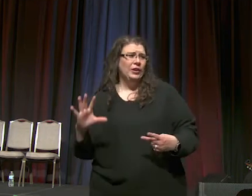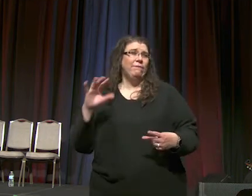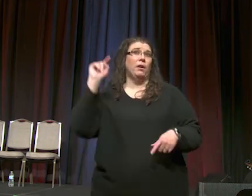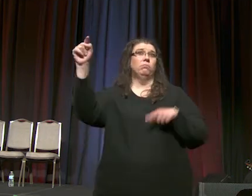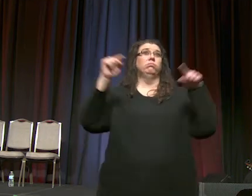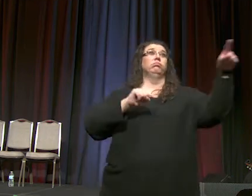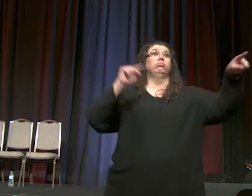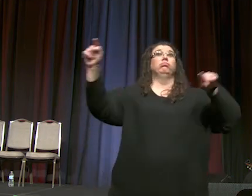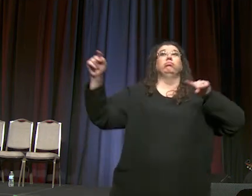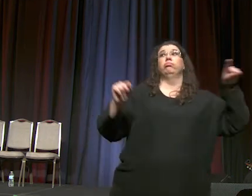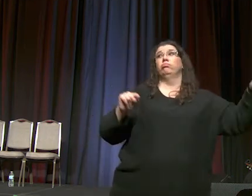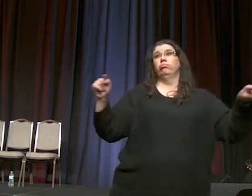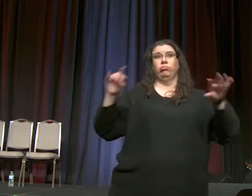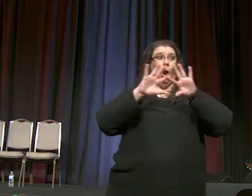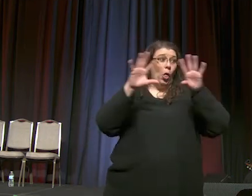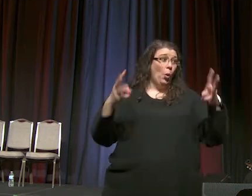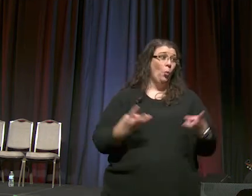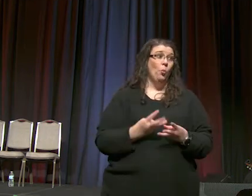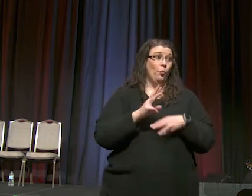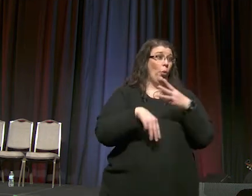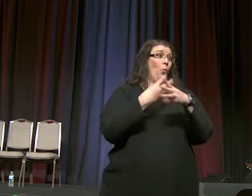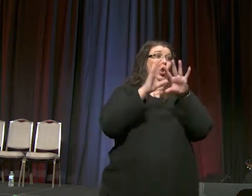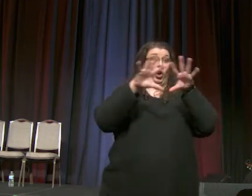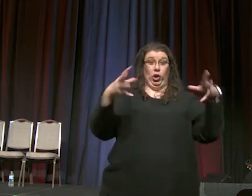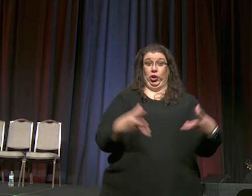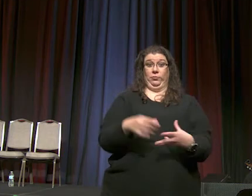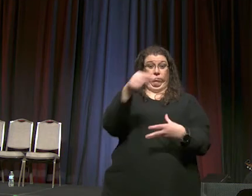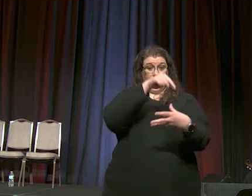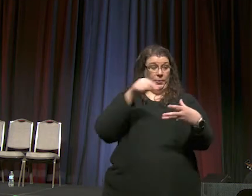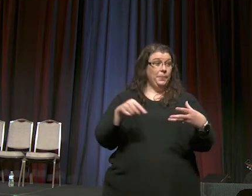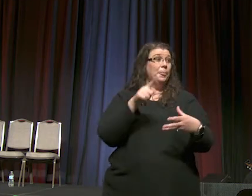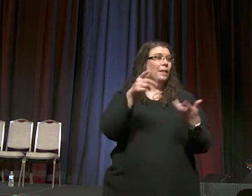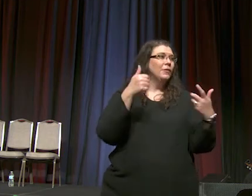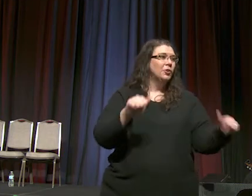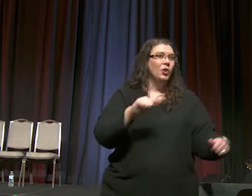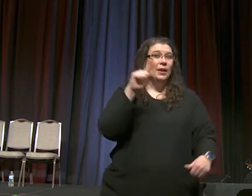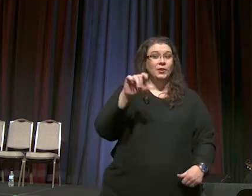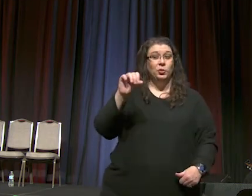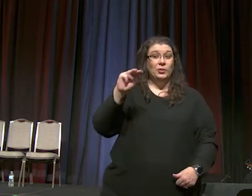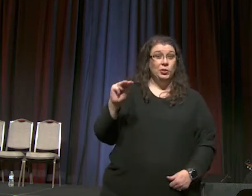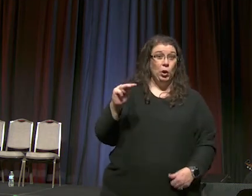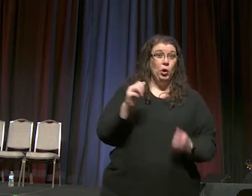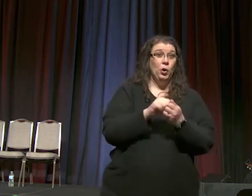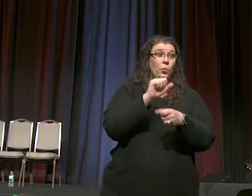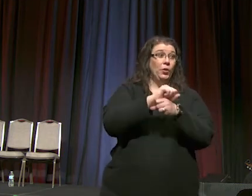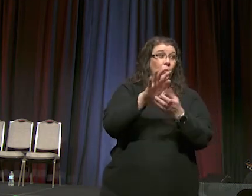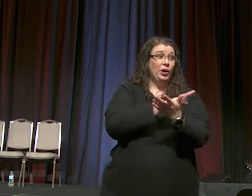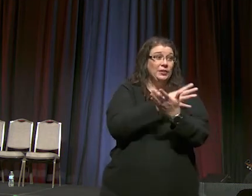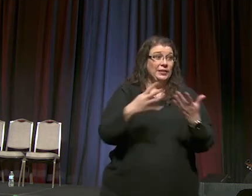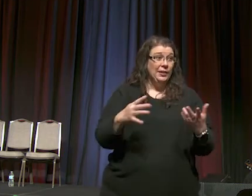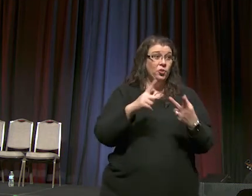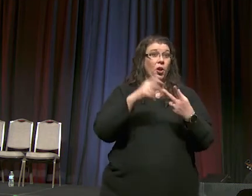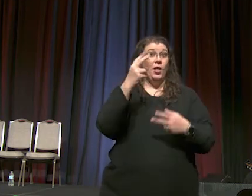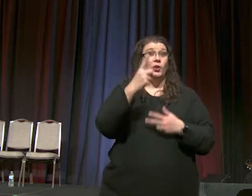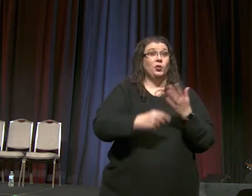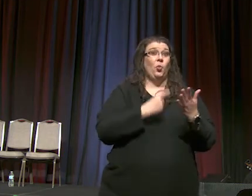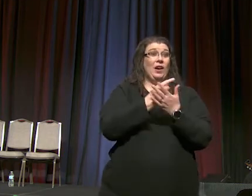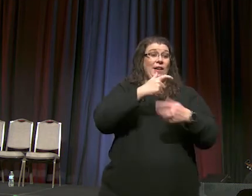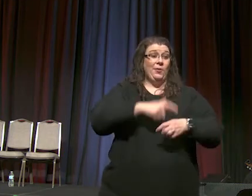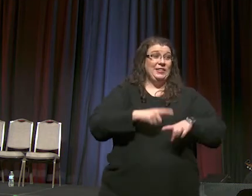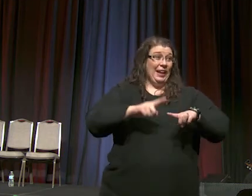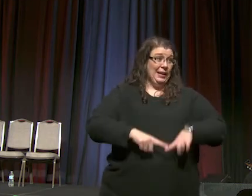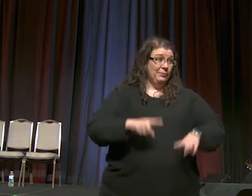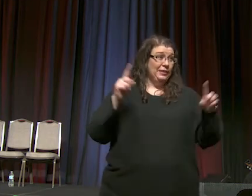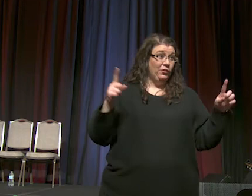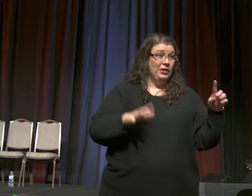around the world. If you've ever tried to do a Zoom call with a work schedule on a 12-hour time difference